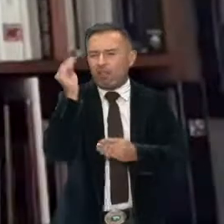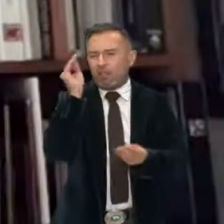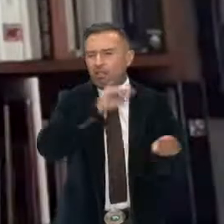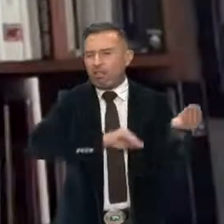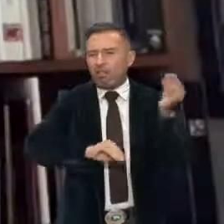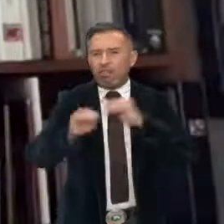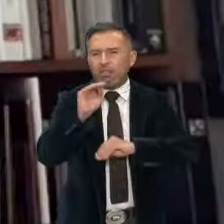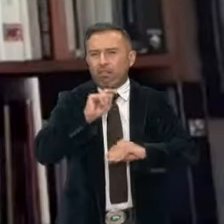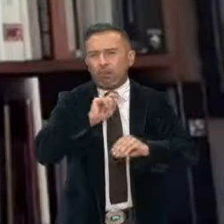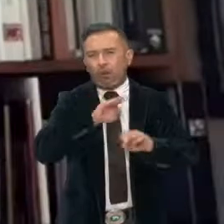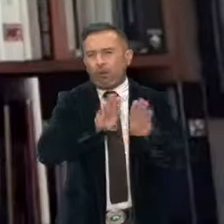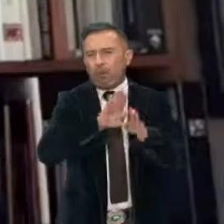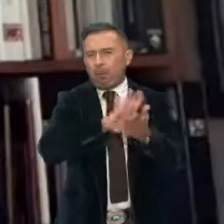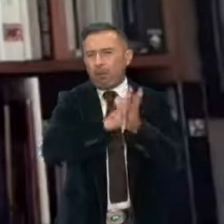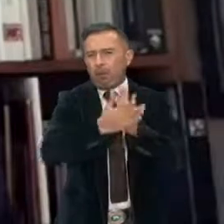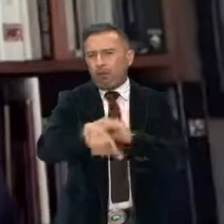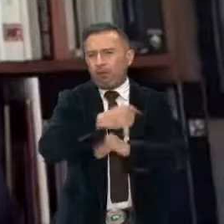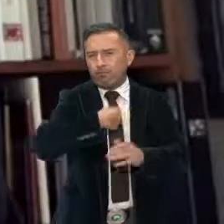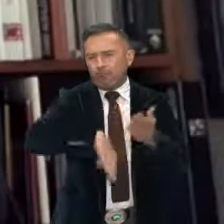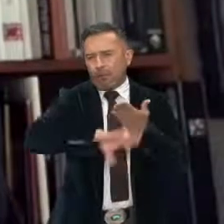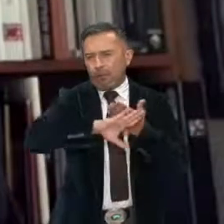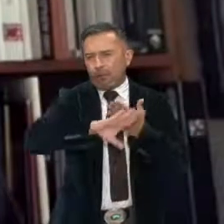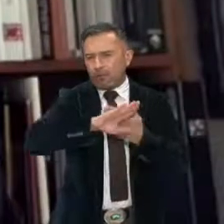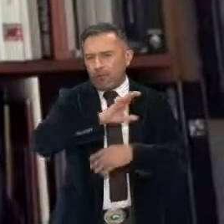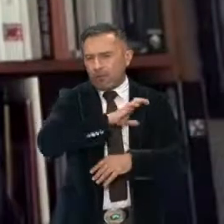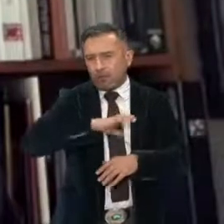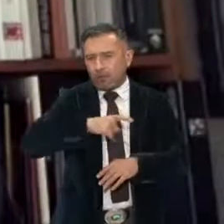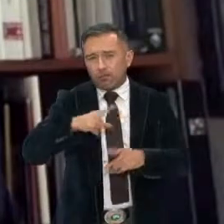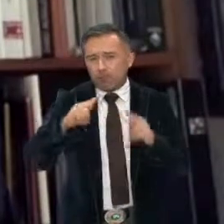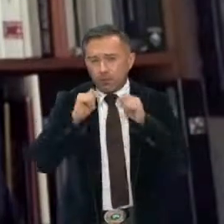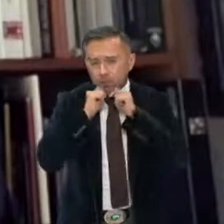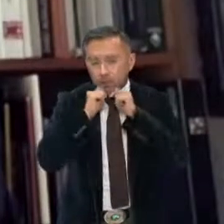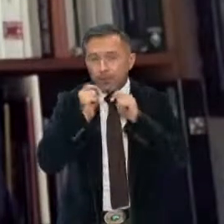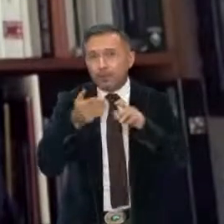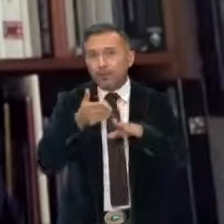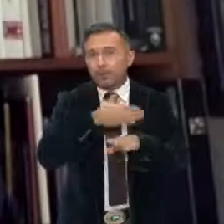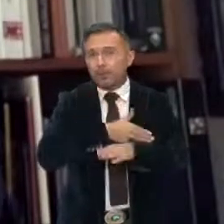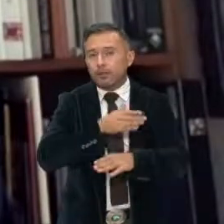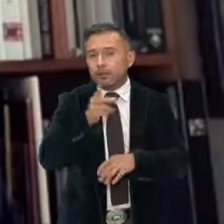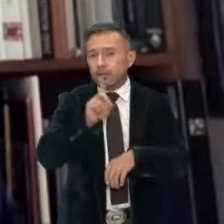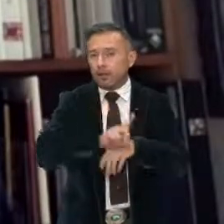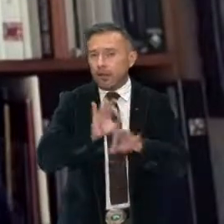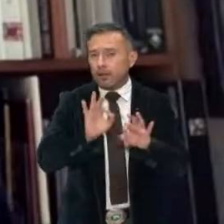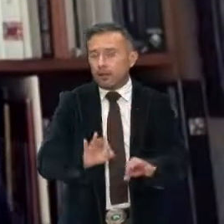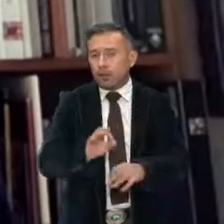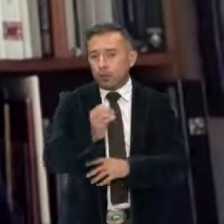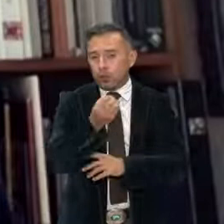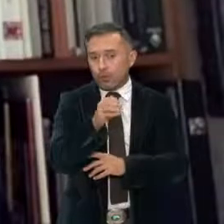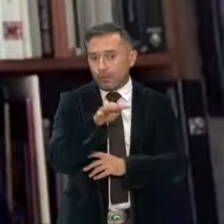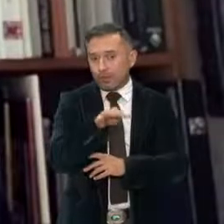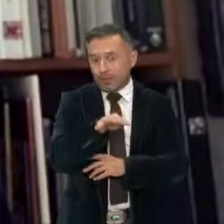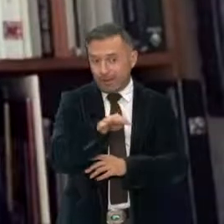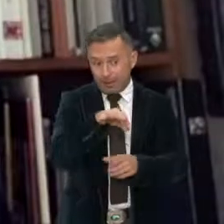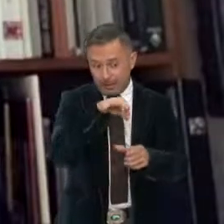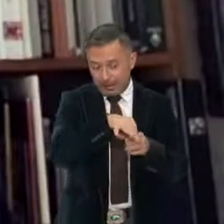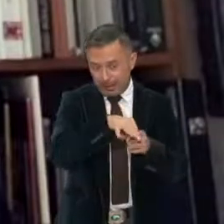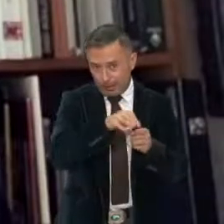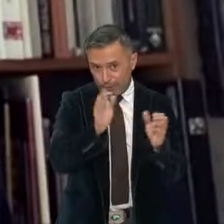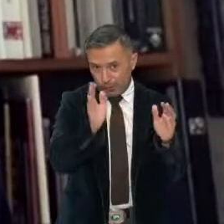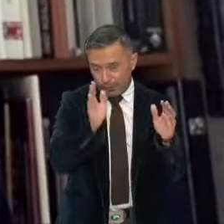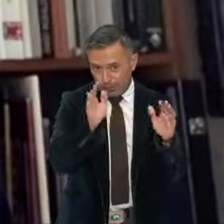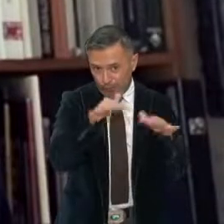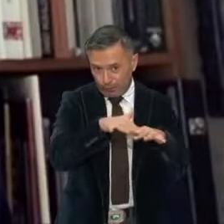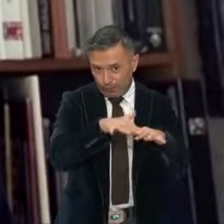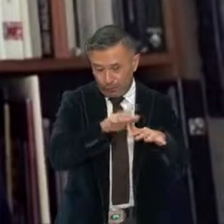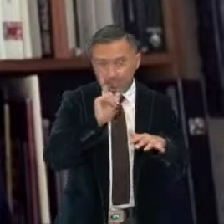falsely accused with one of the most dirty wars against a candidate on